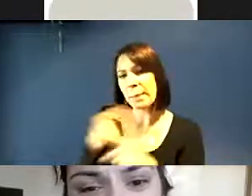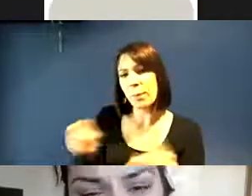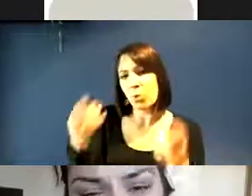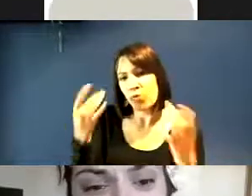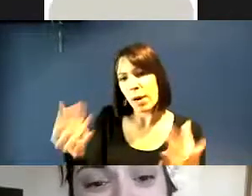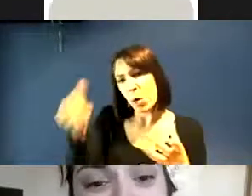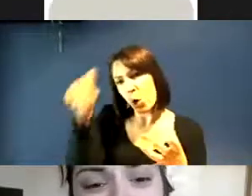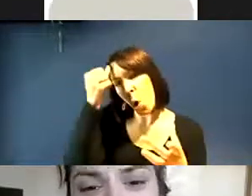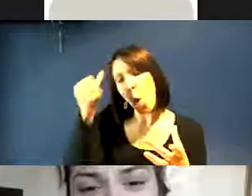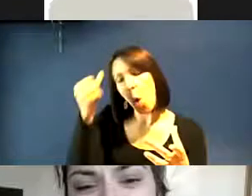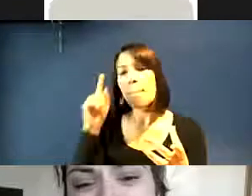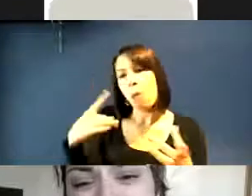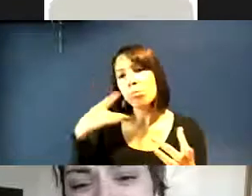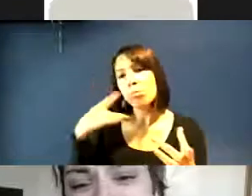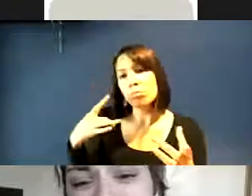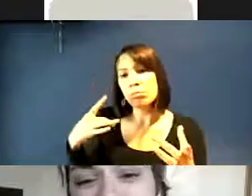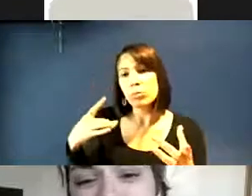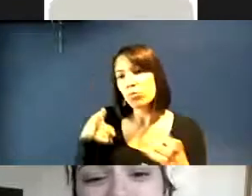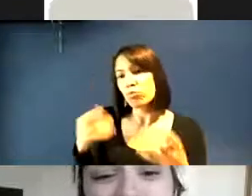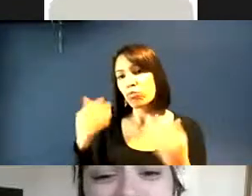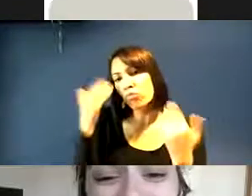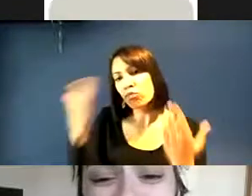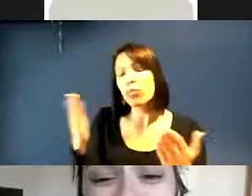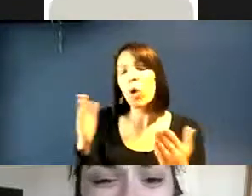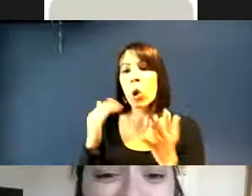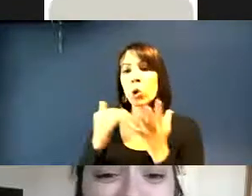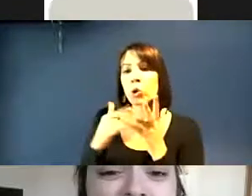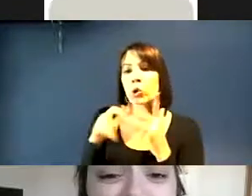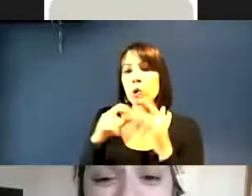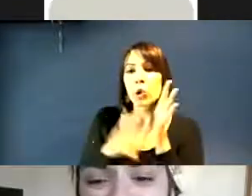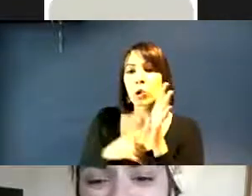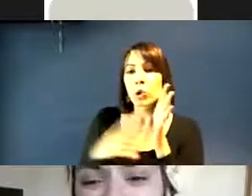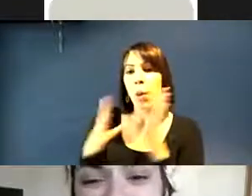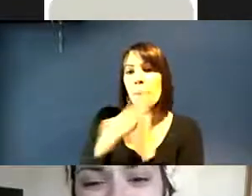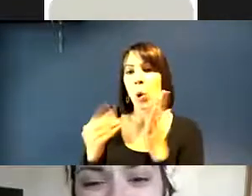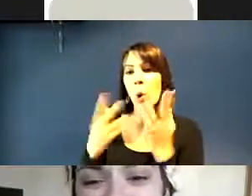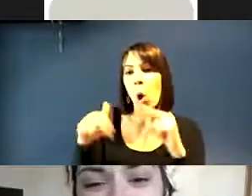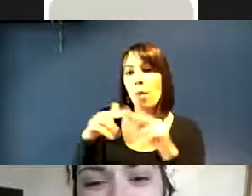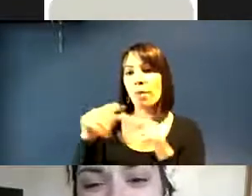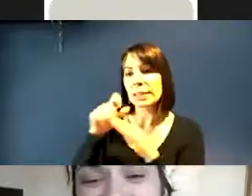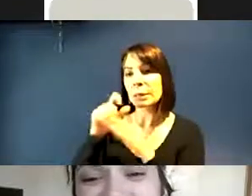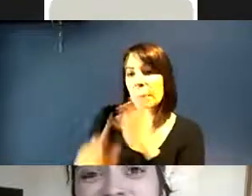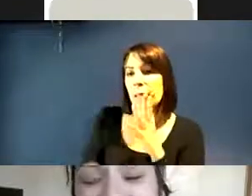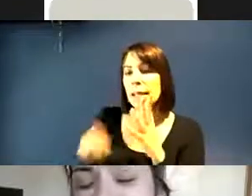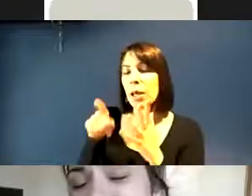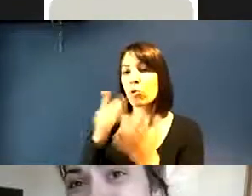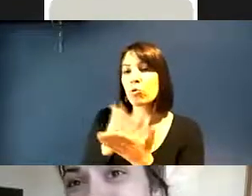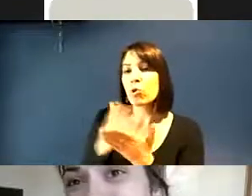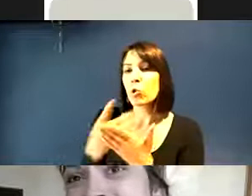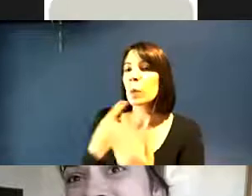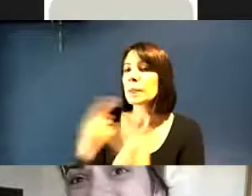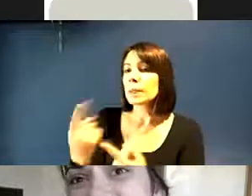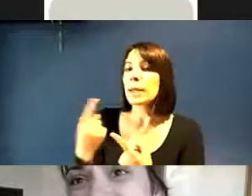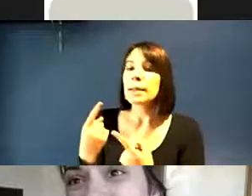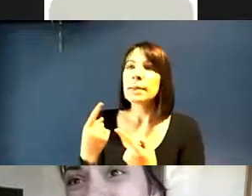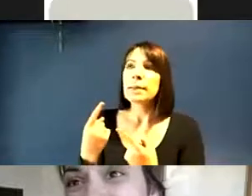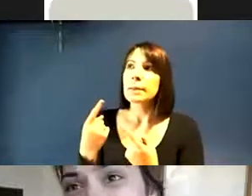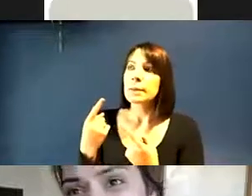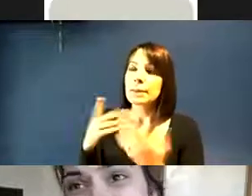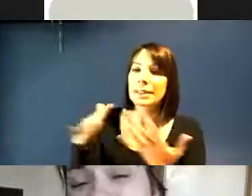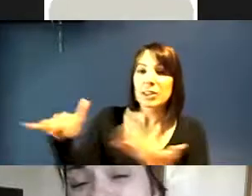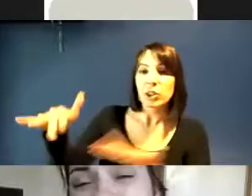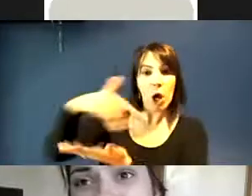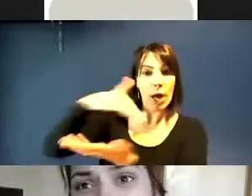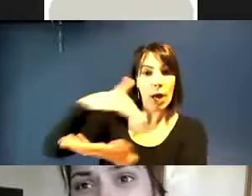that don't, the social model of disability basically tells us that it is it is the society we live